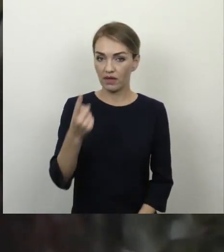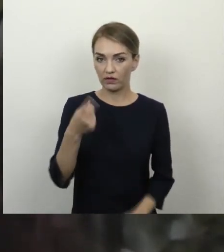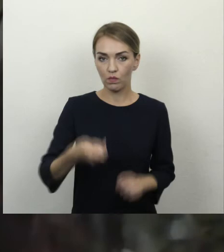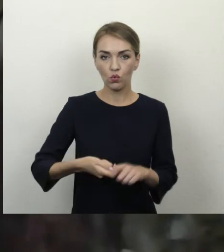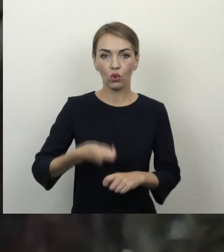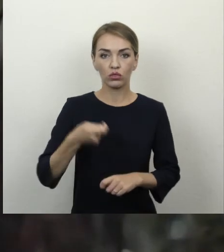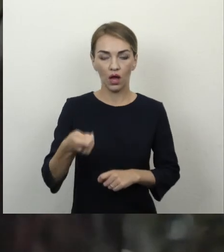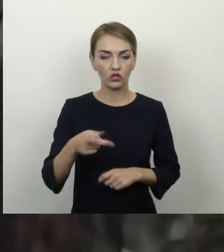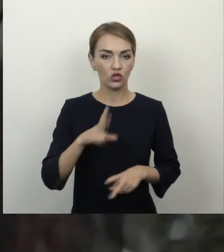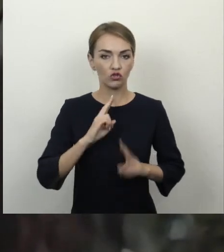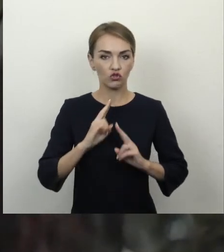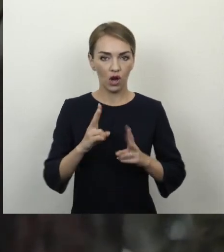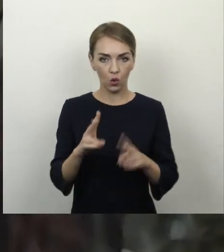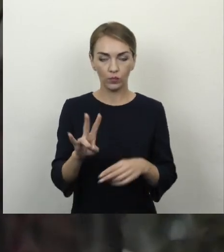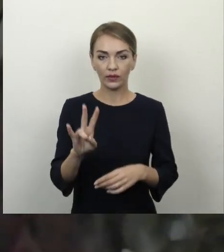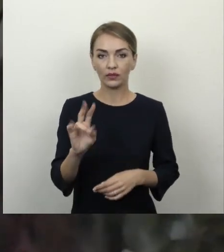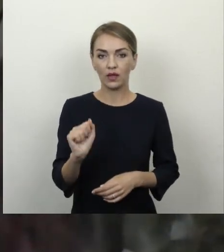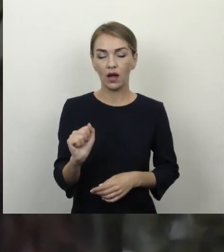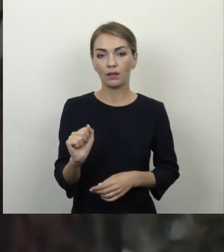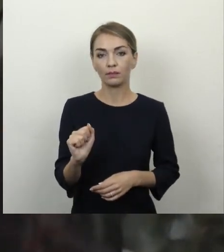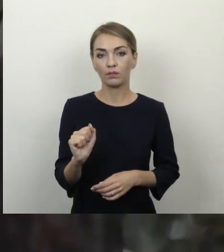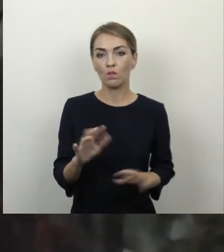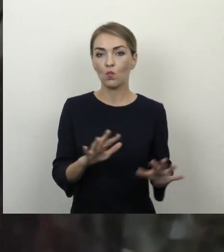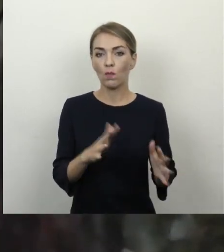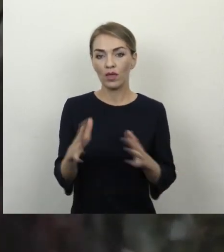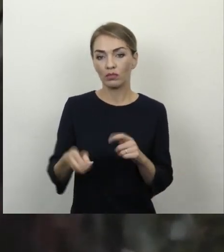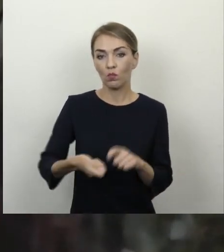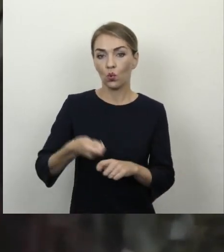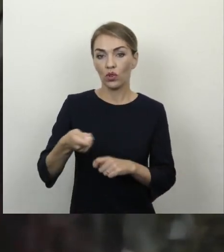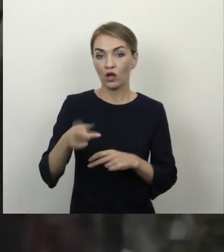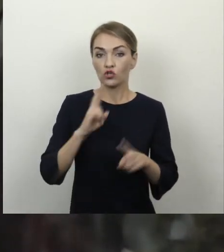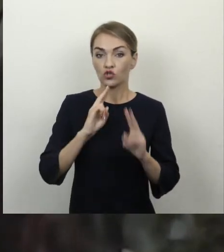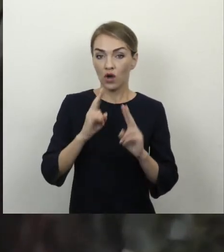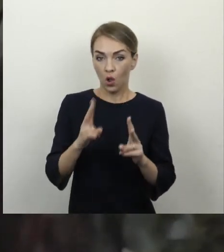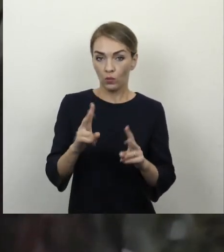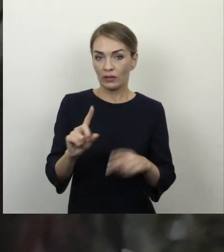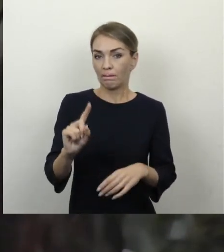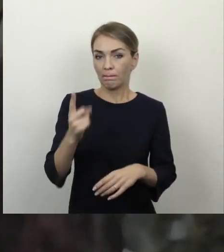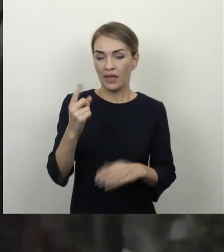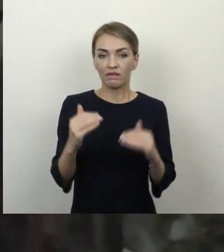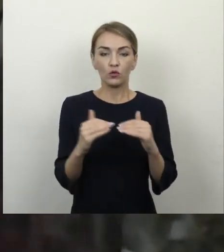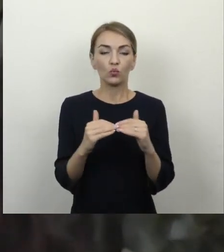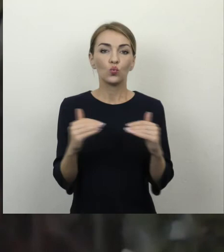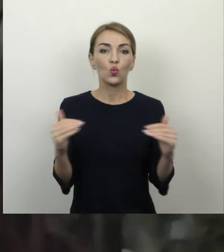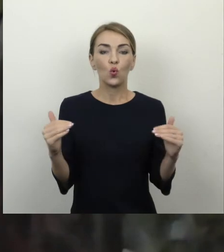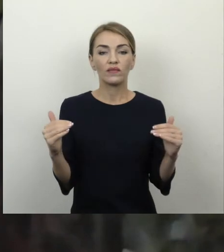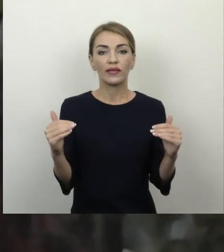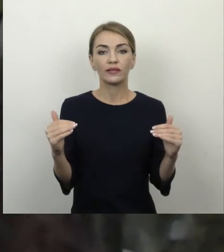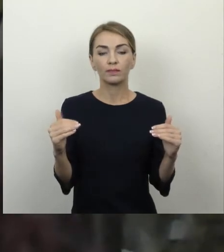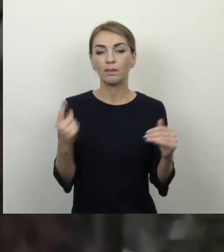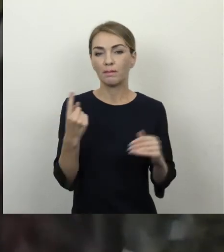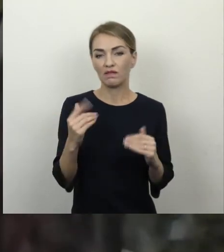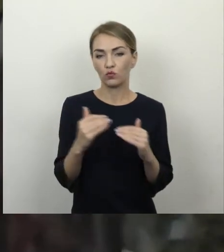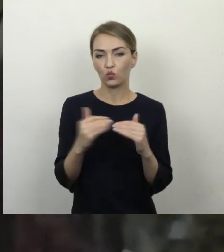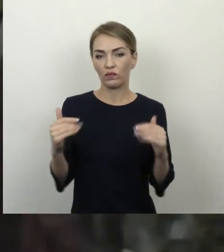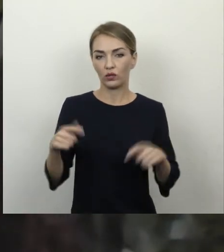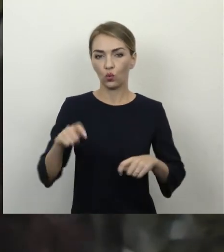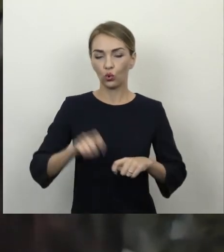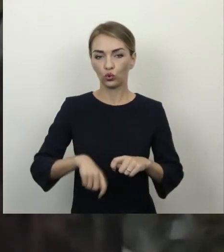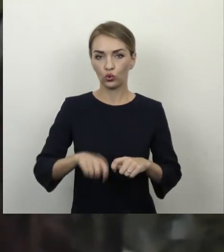comprised of four stages. The first, that's submitting appeals, and there we have the